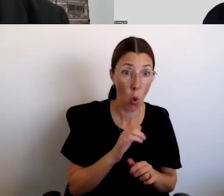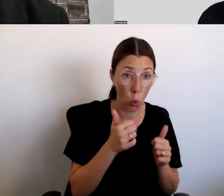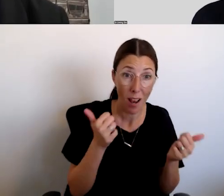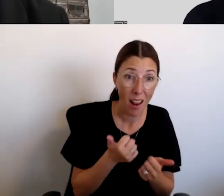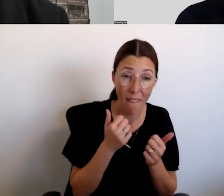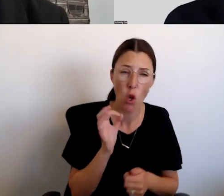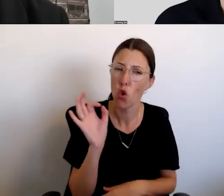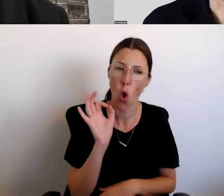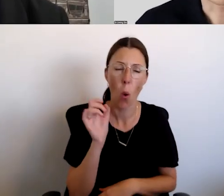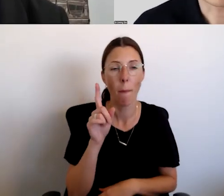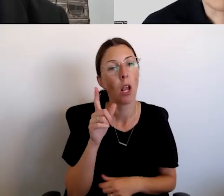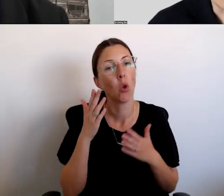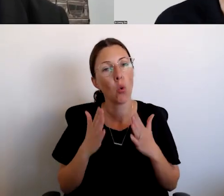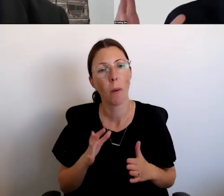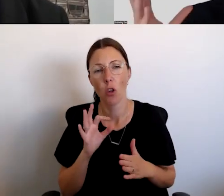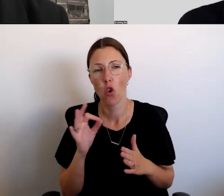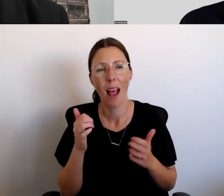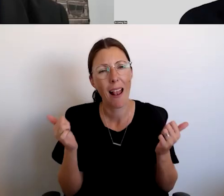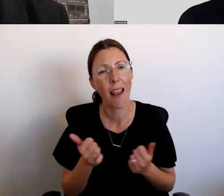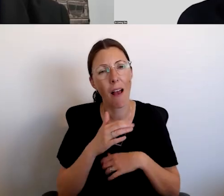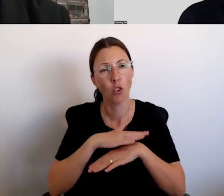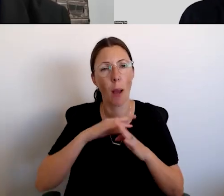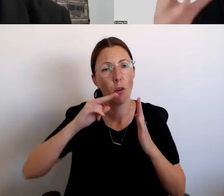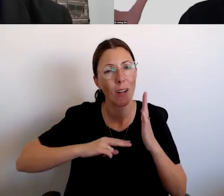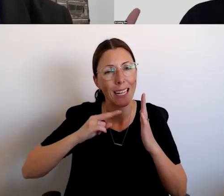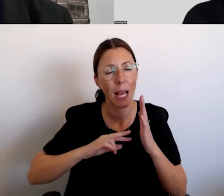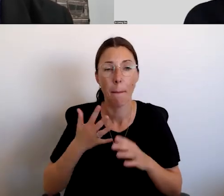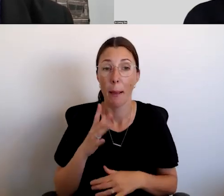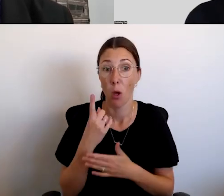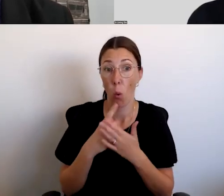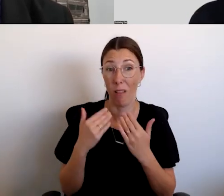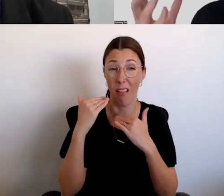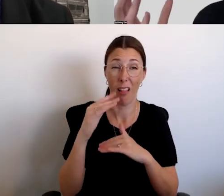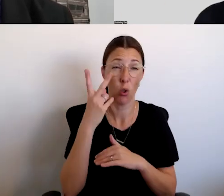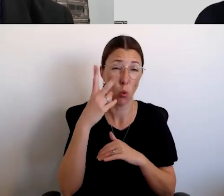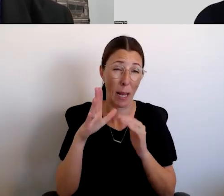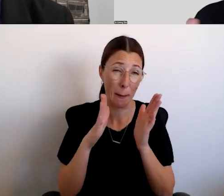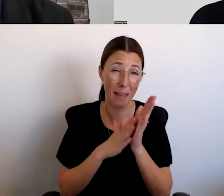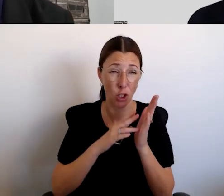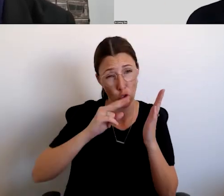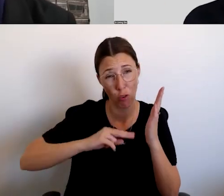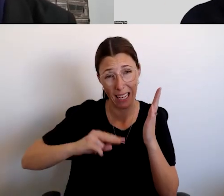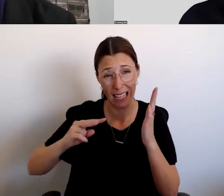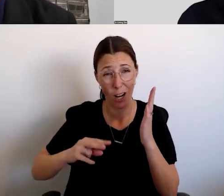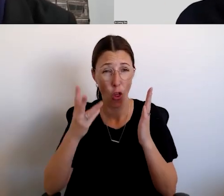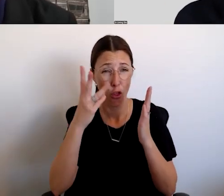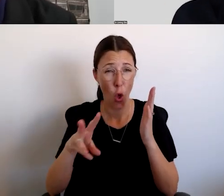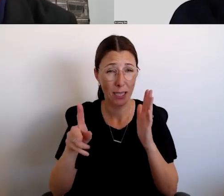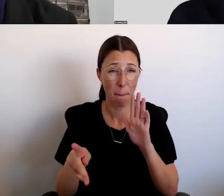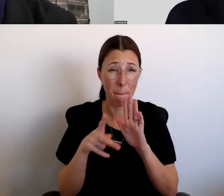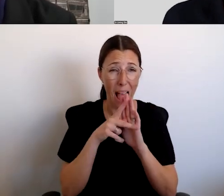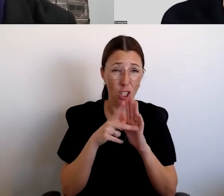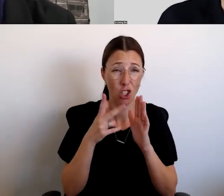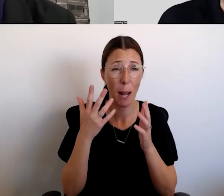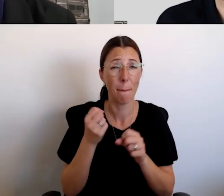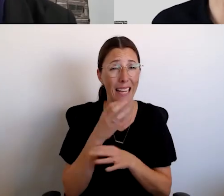reading those contexts. I may have only 20 minutes to read a 30-page grant proposal and make some decisions. In